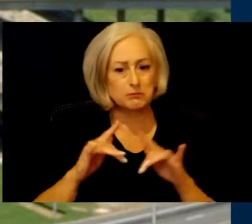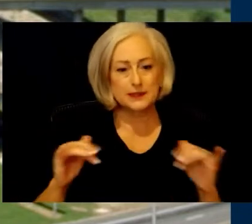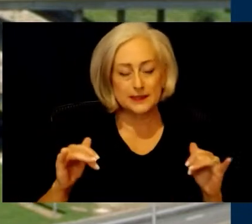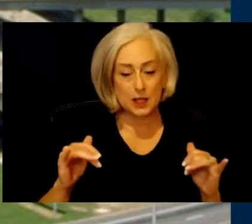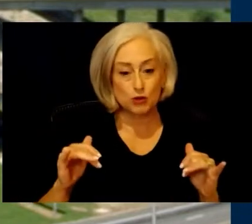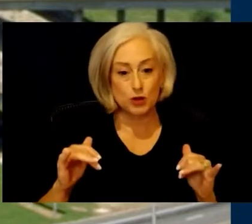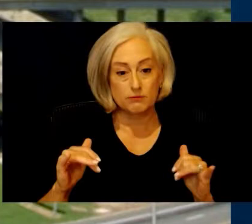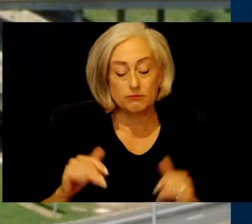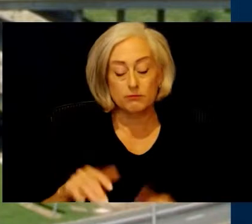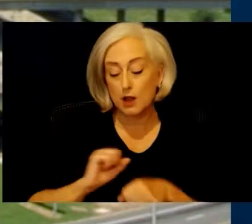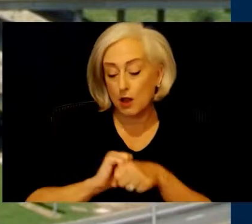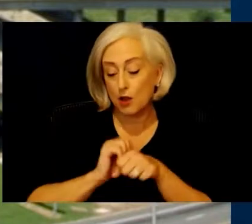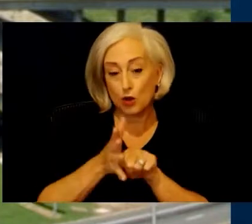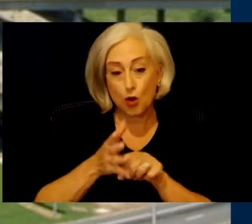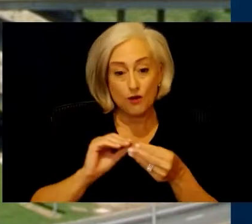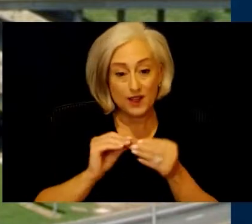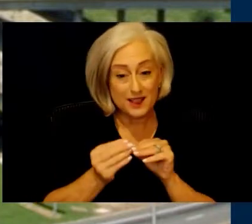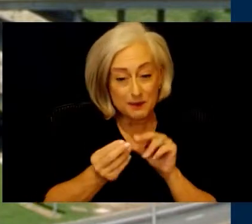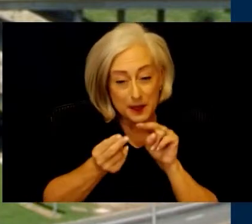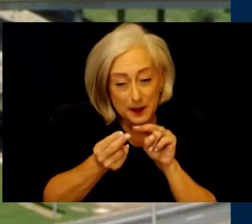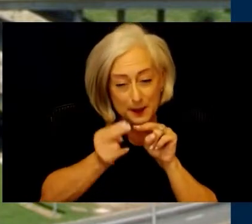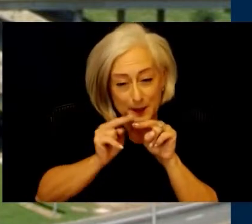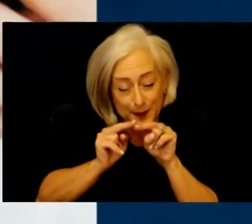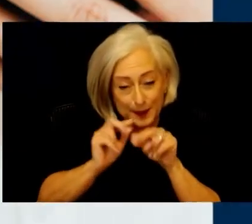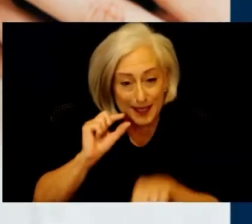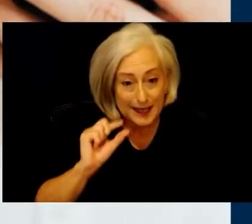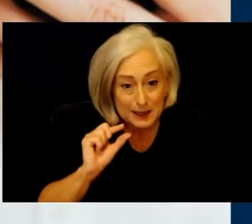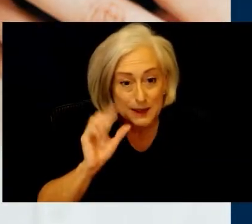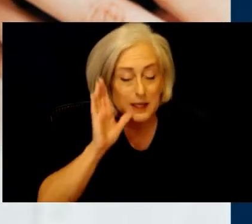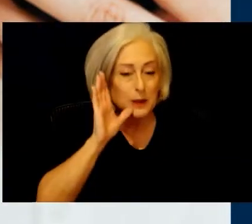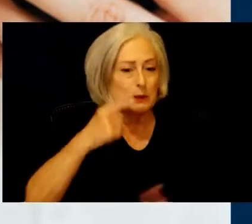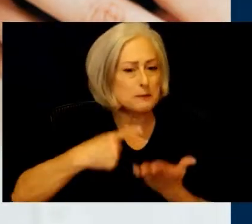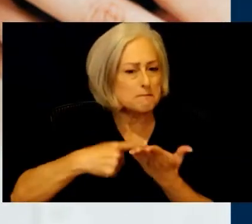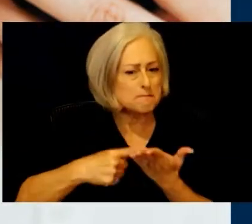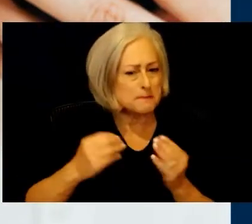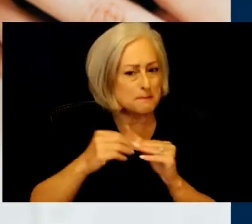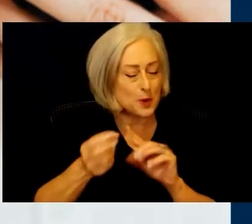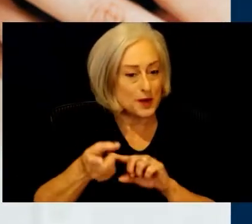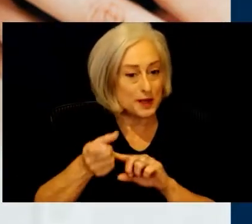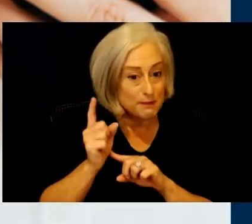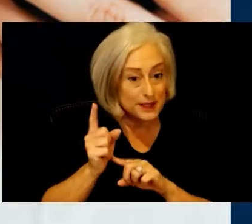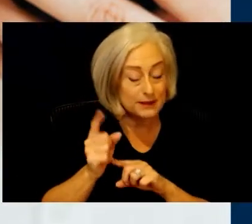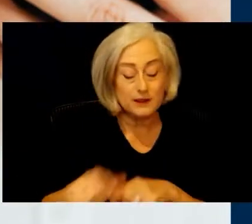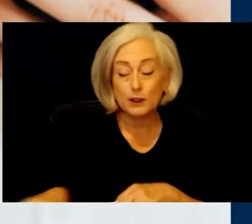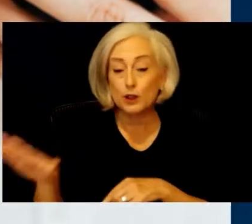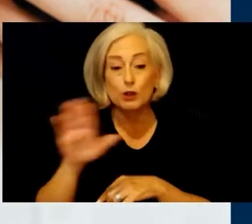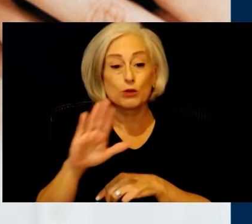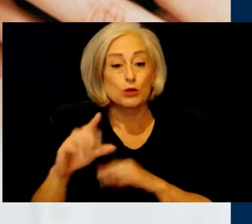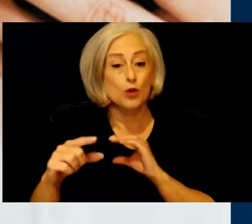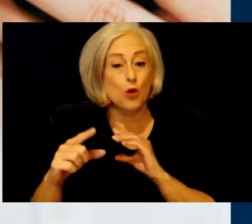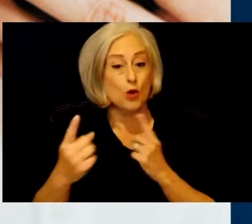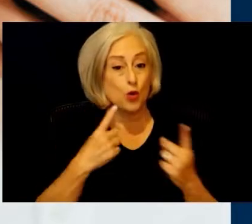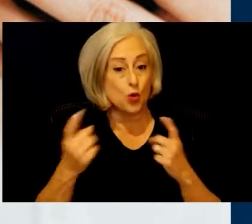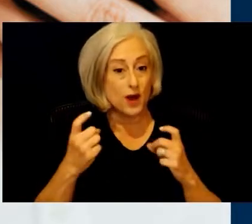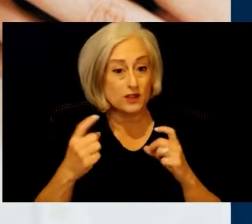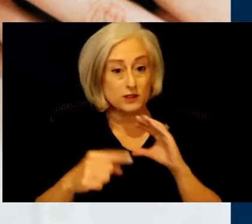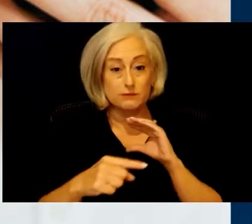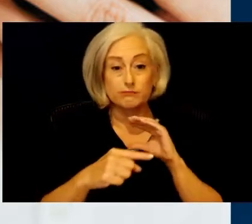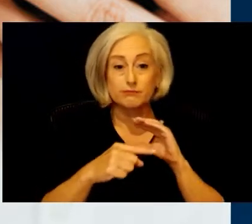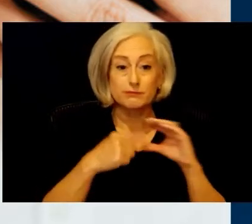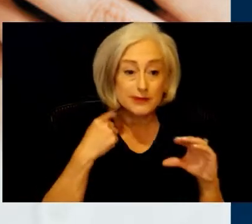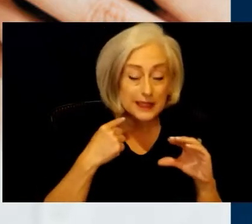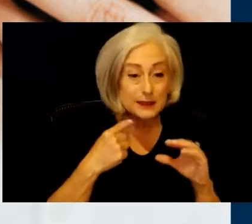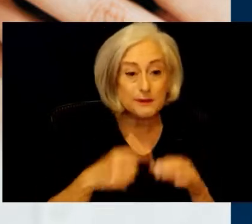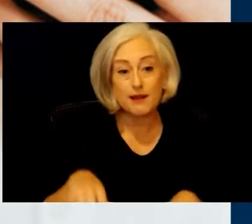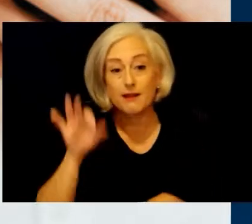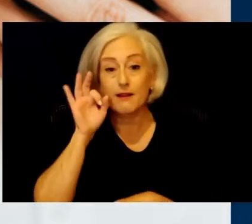will have the latest numbers coming up in just a few minutes. So make sure to get your questions sent to us on YouTube, Facebook, Twitter, and the Medical News